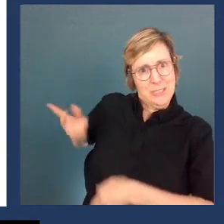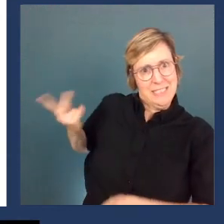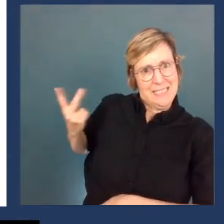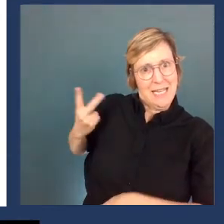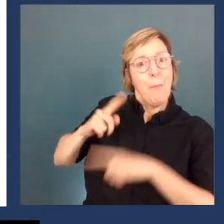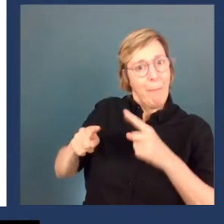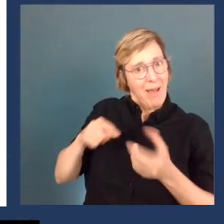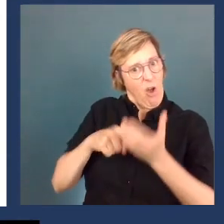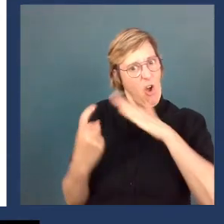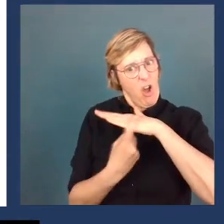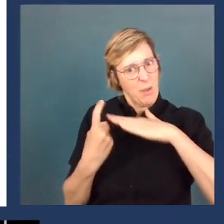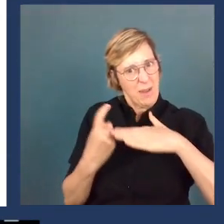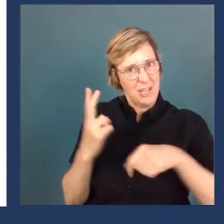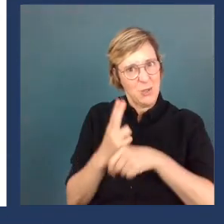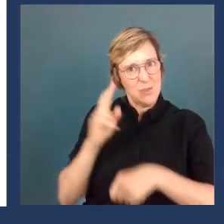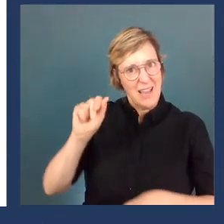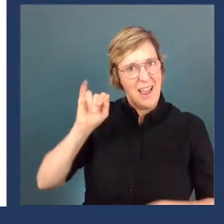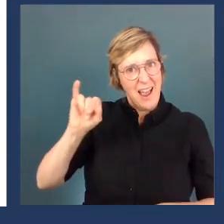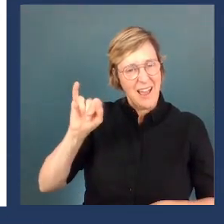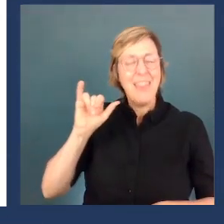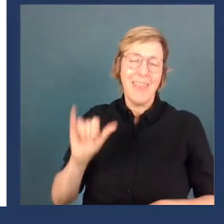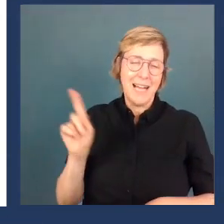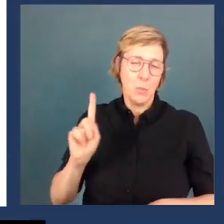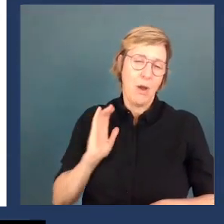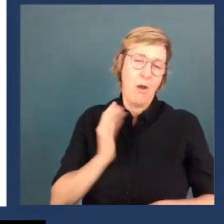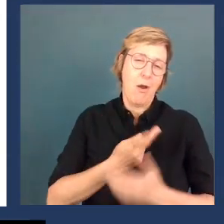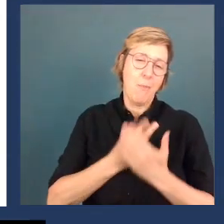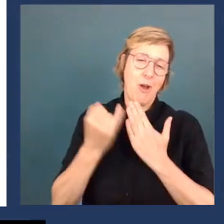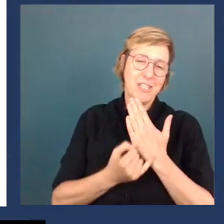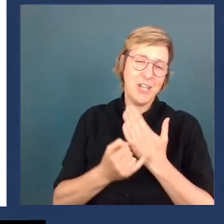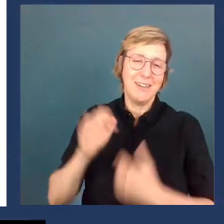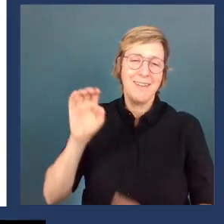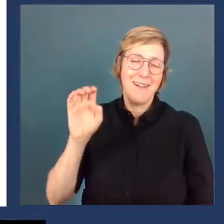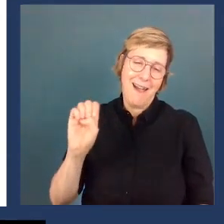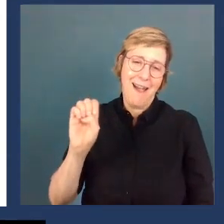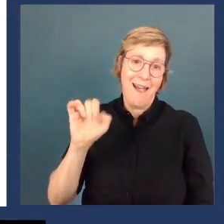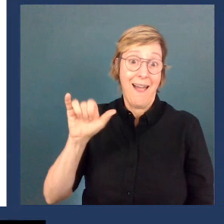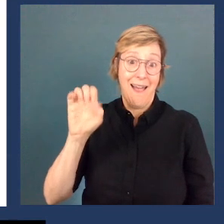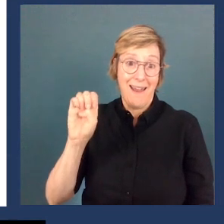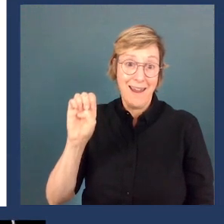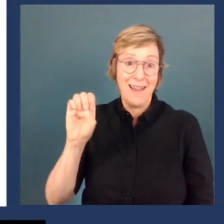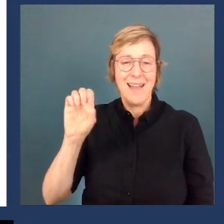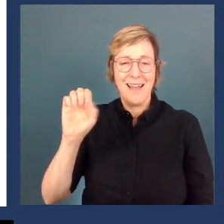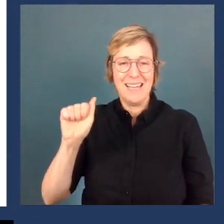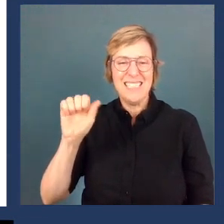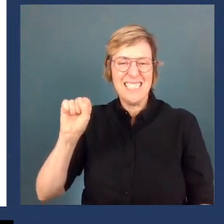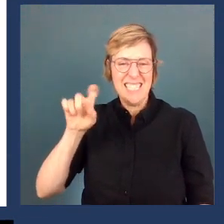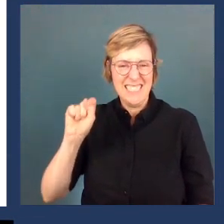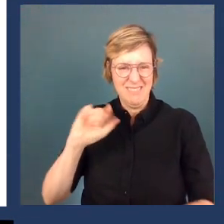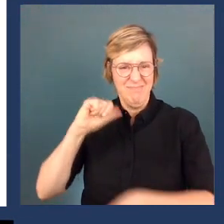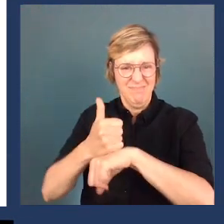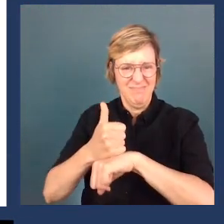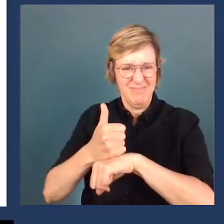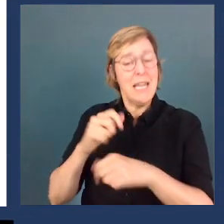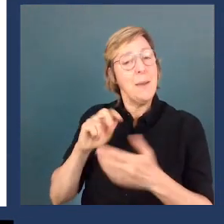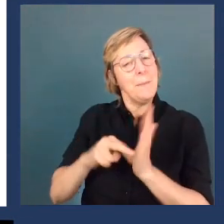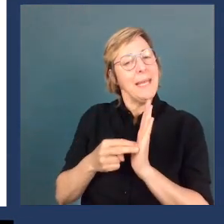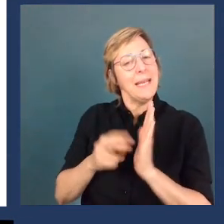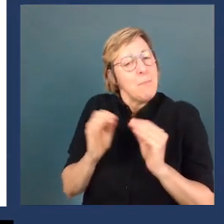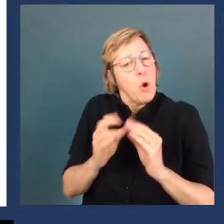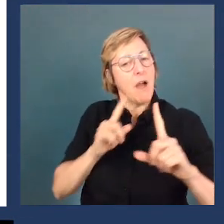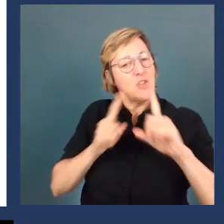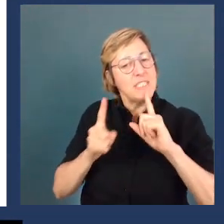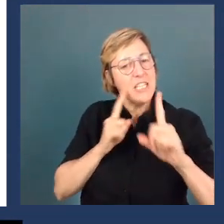using AI. And that is where Project iAssist comes in. It's basically a conversational agent, so like a